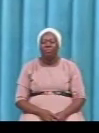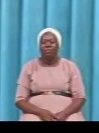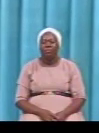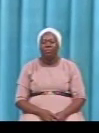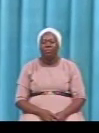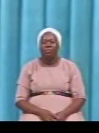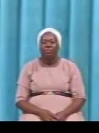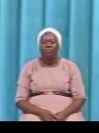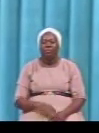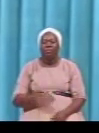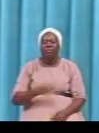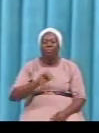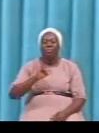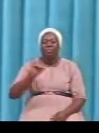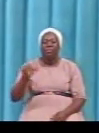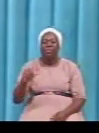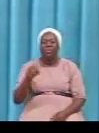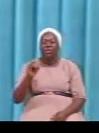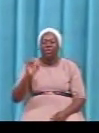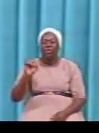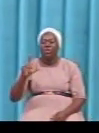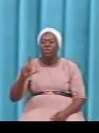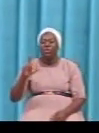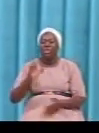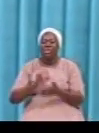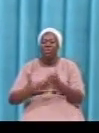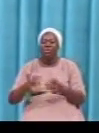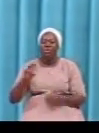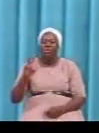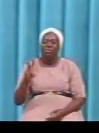Open your Bibles. Joel chapter 2.